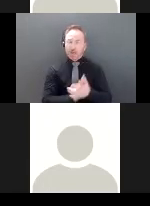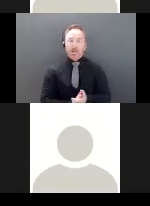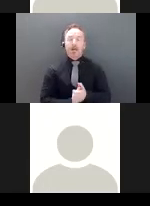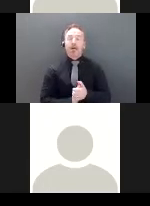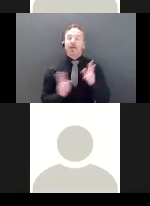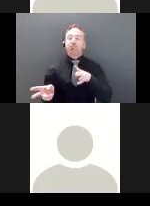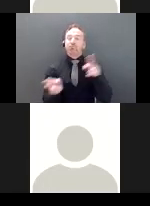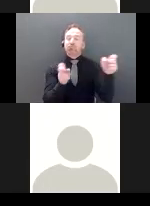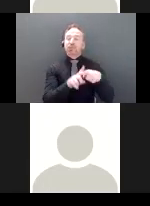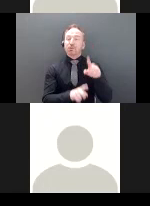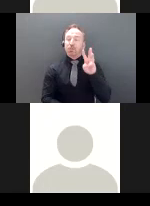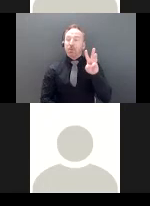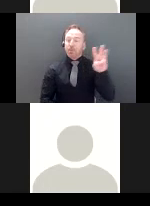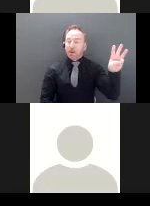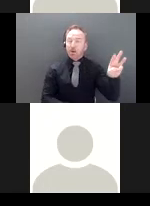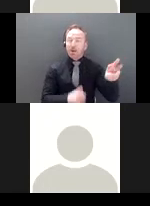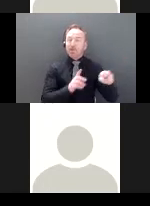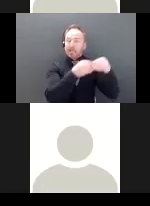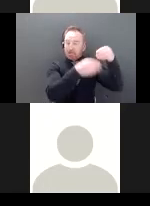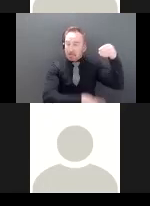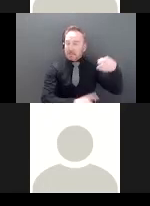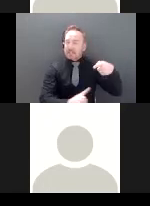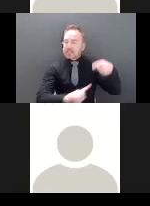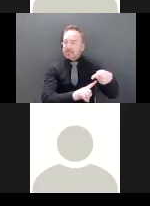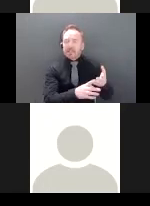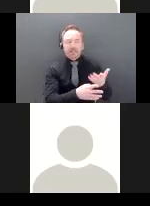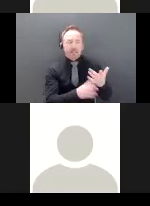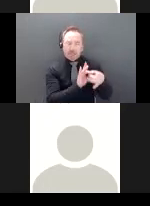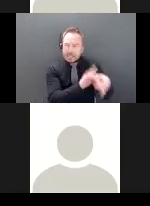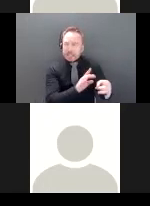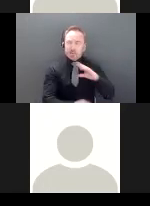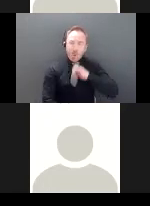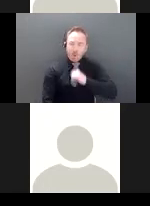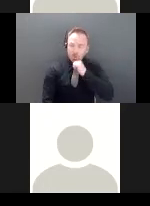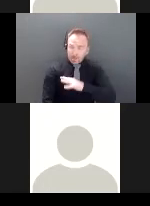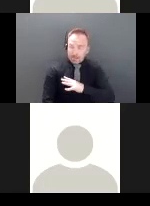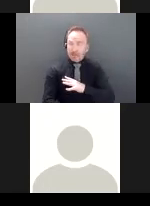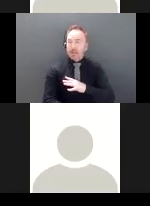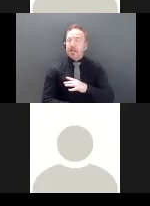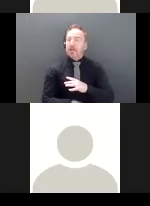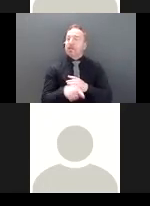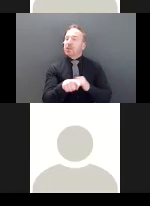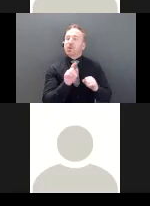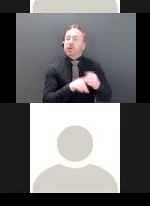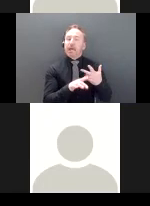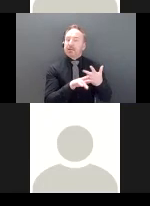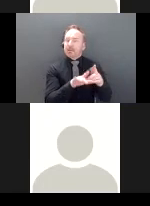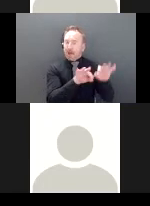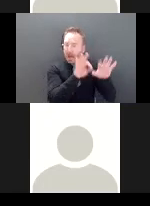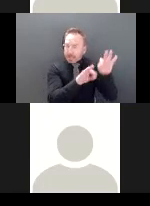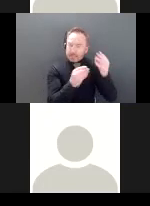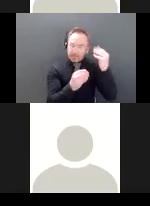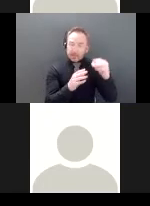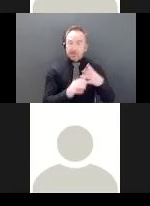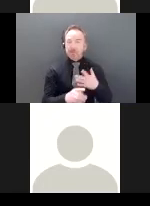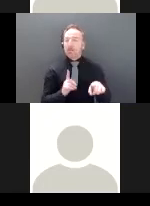specific area that's for older women related resources on the website, and you can find those as well as in our library.